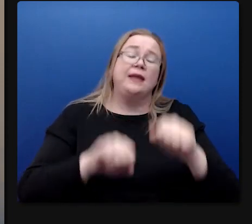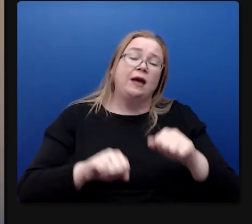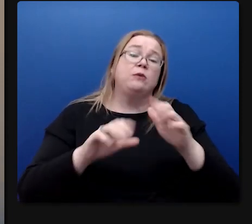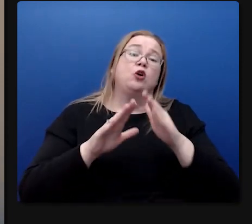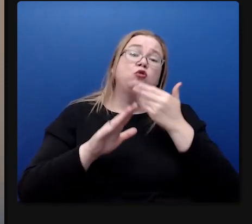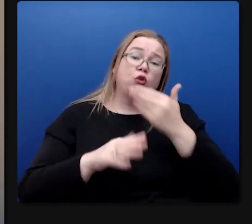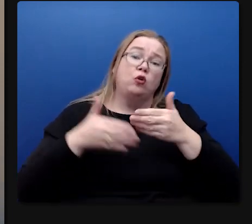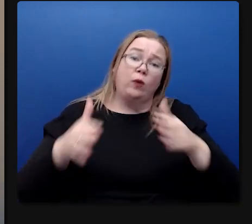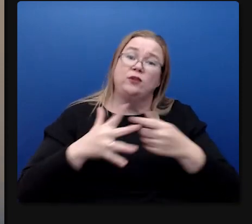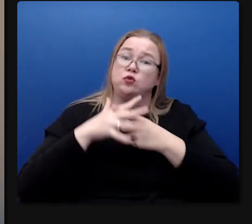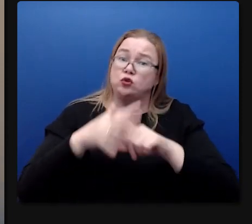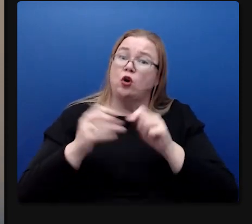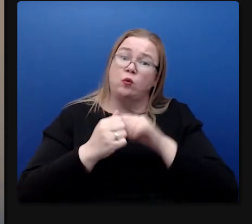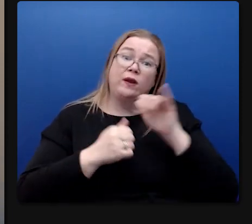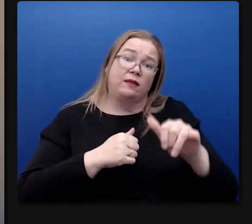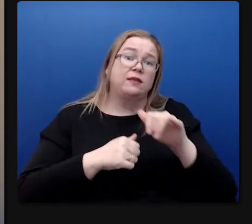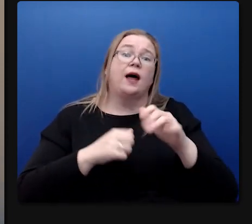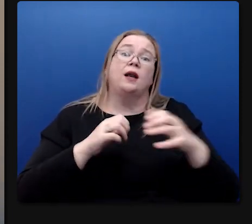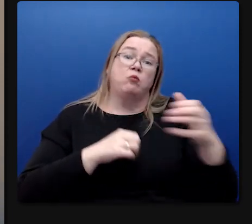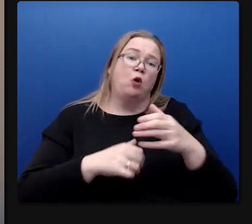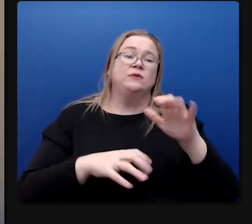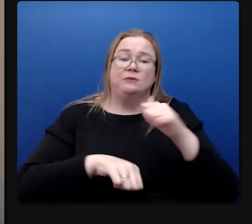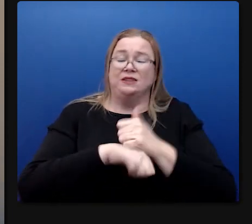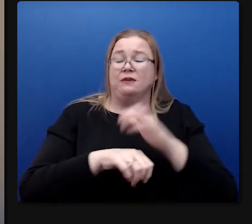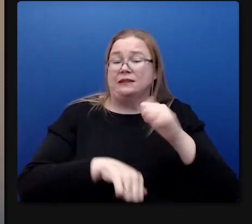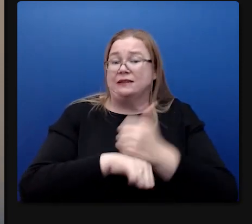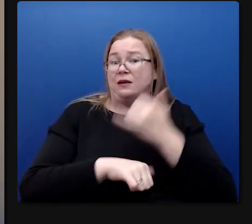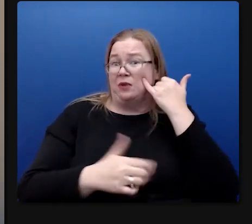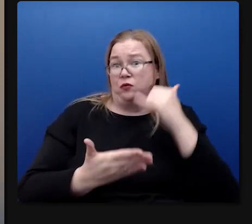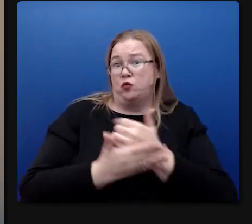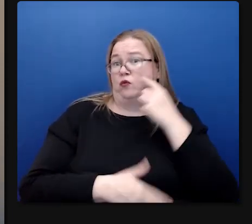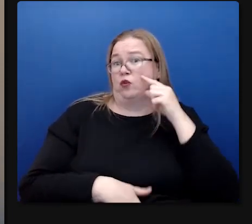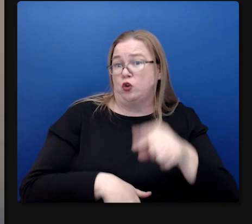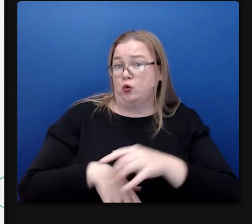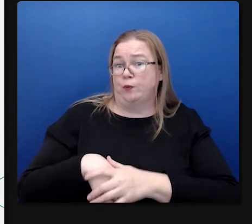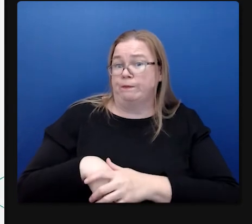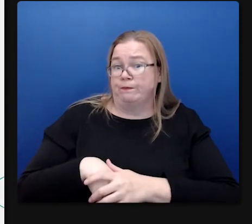also be a great way to get started with that mobile-specific setup if that's new to you.